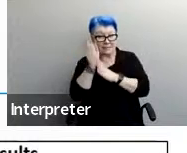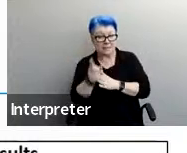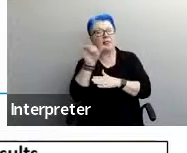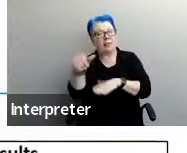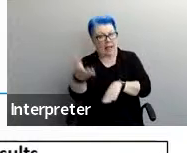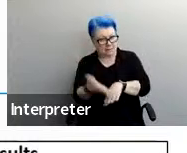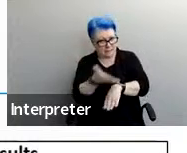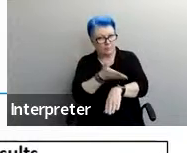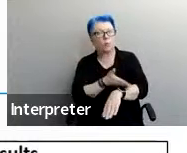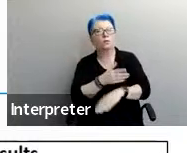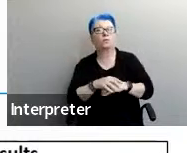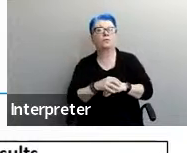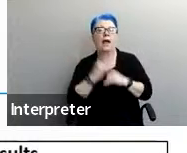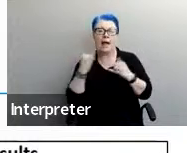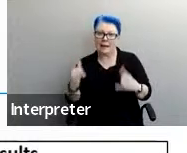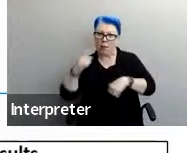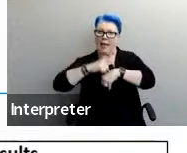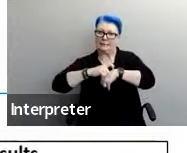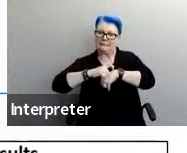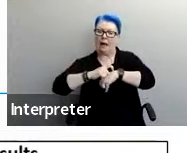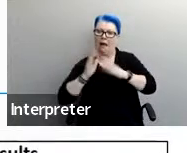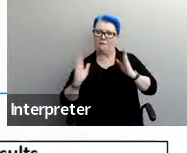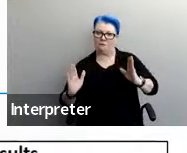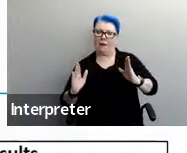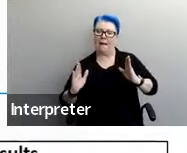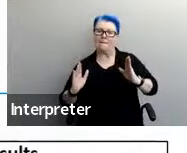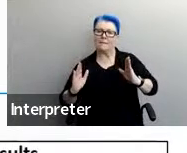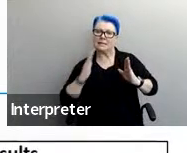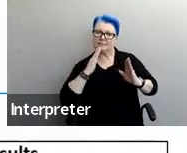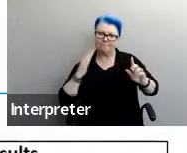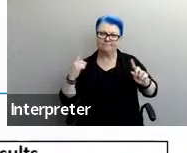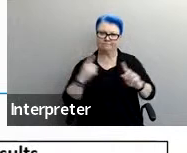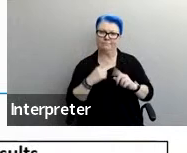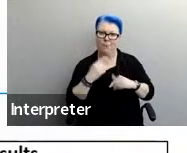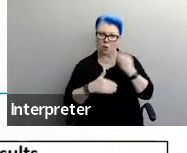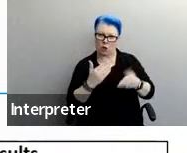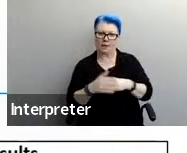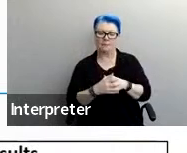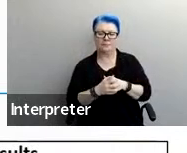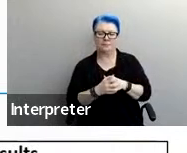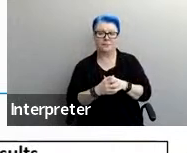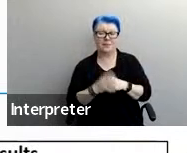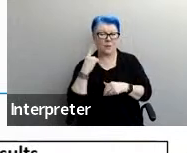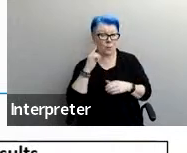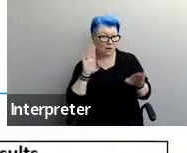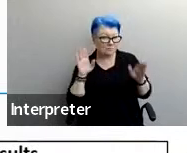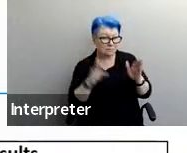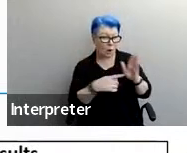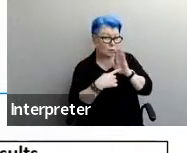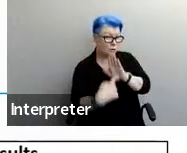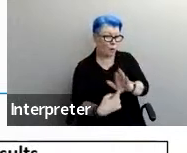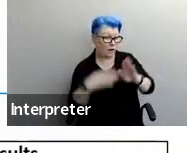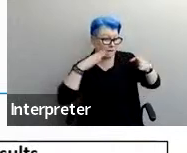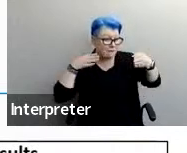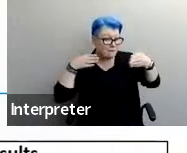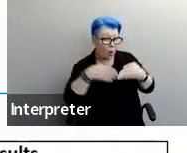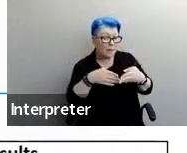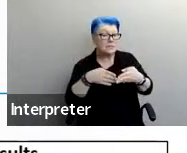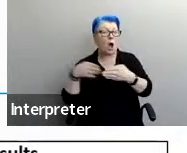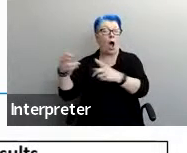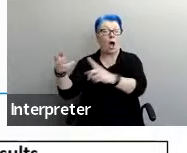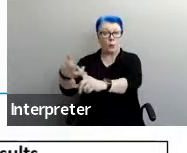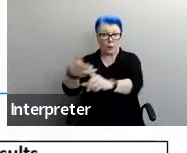improved and is now on target. Again, you'll see our action plans here reflect a focus on recruitment